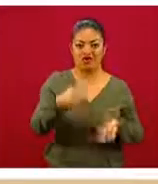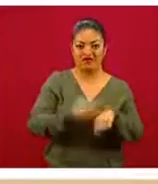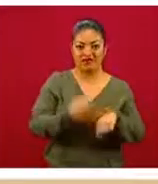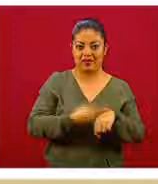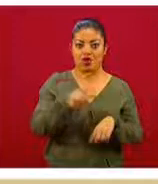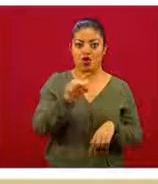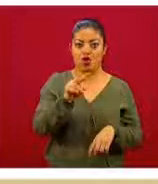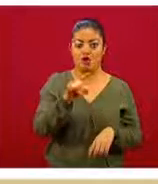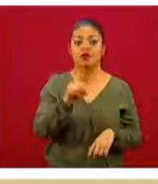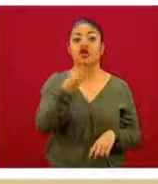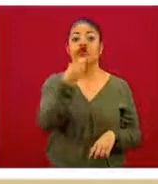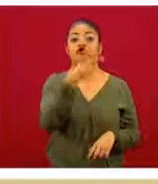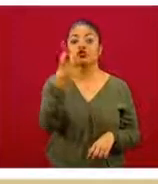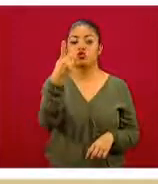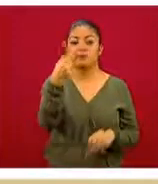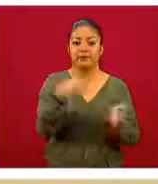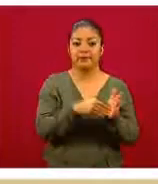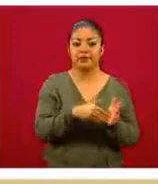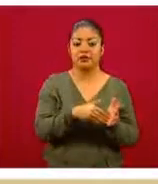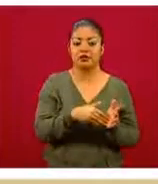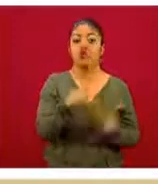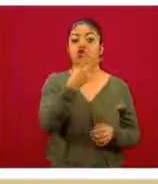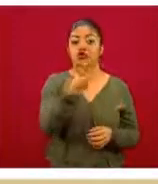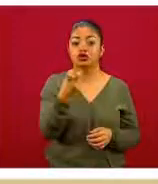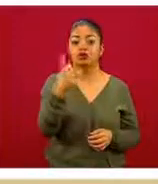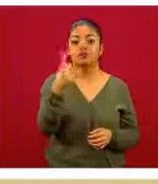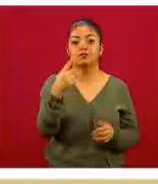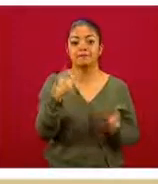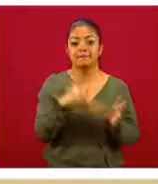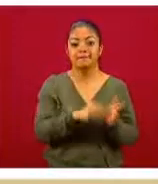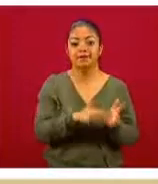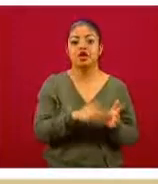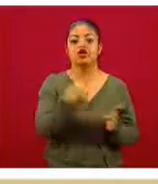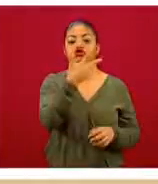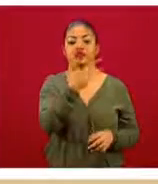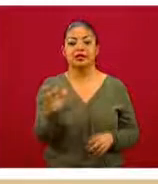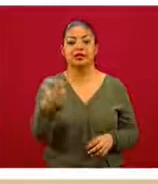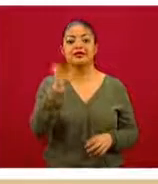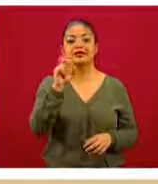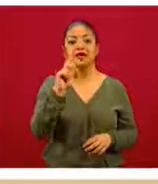that have had the onset of symptoms in the last 14 days.